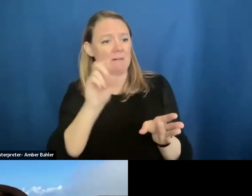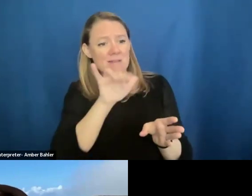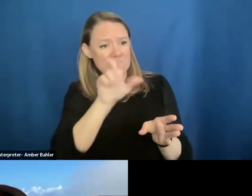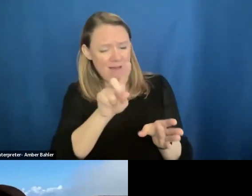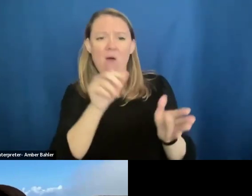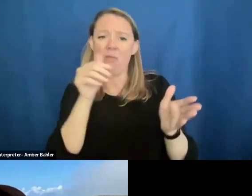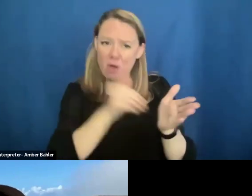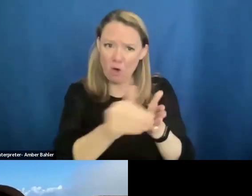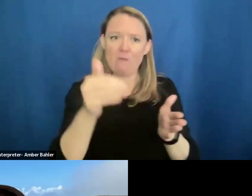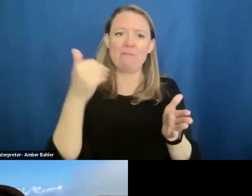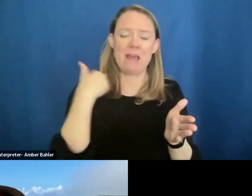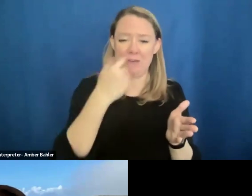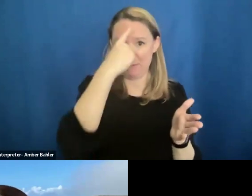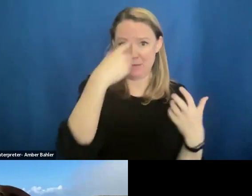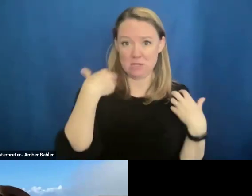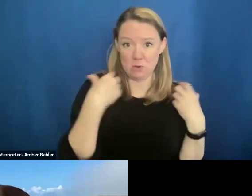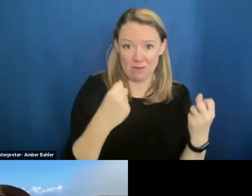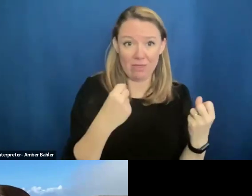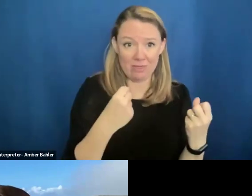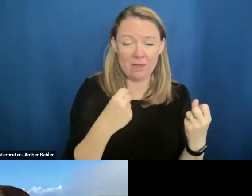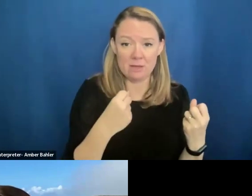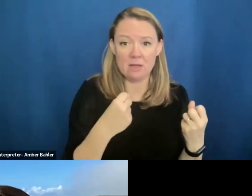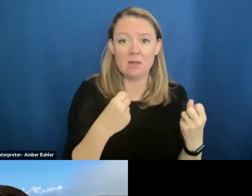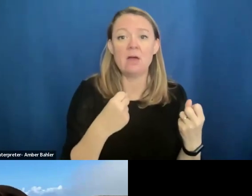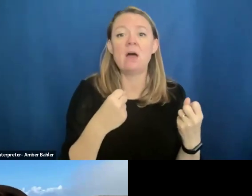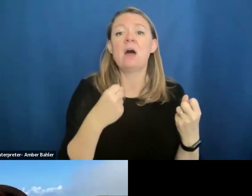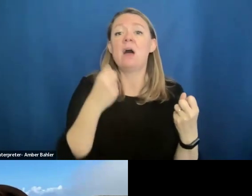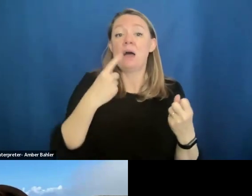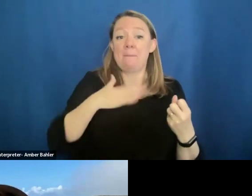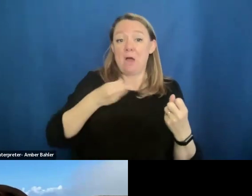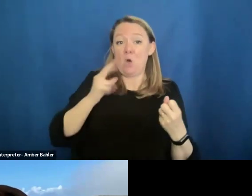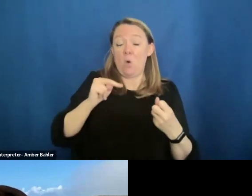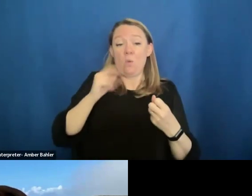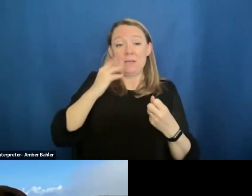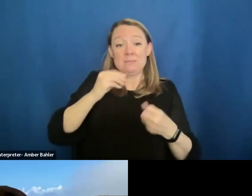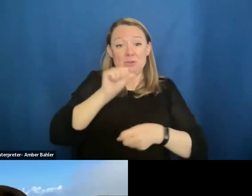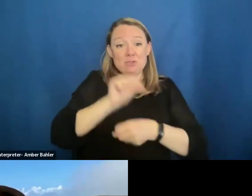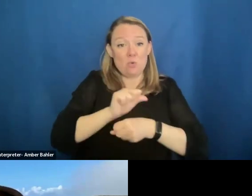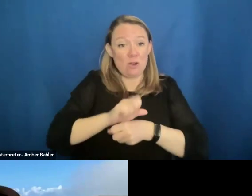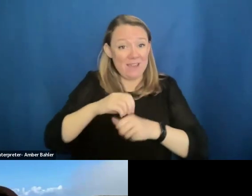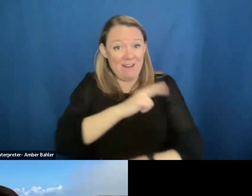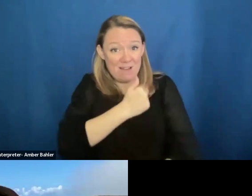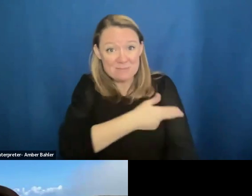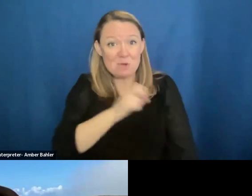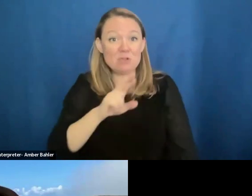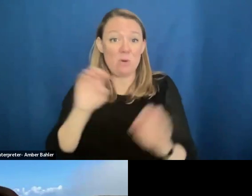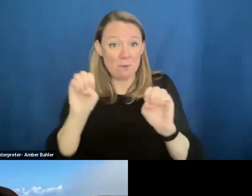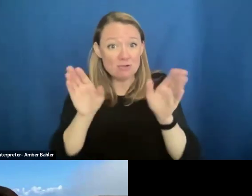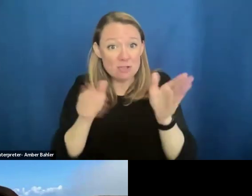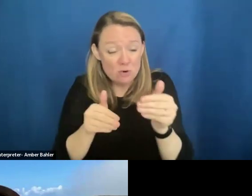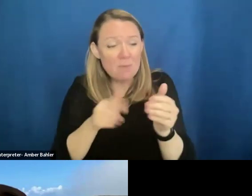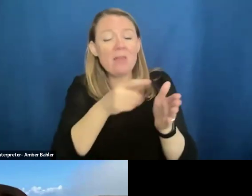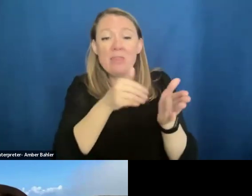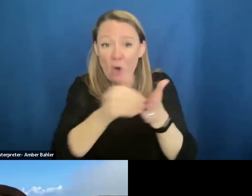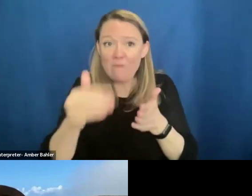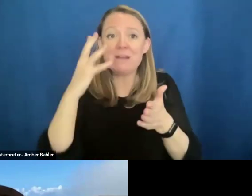hospitals and the EDs is they almost always have a health condition as well. And so if we can really start to think about